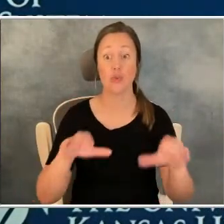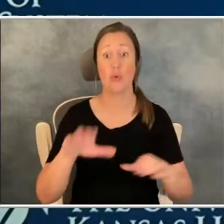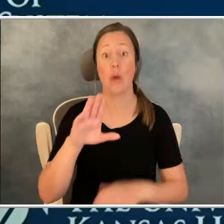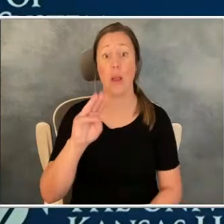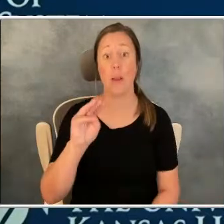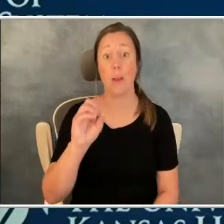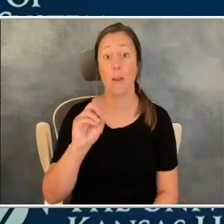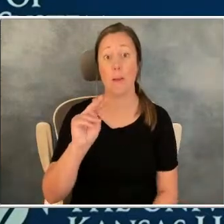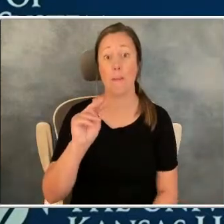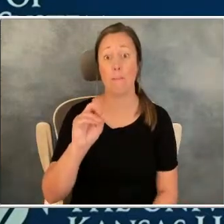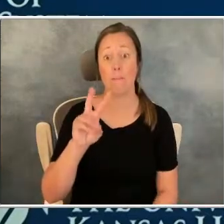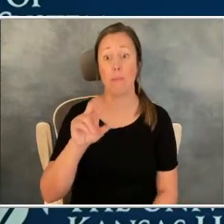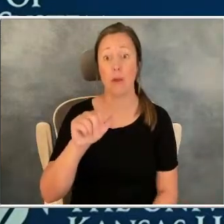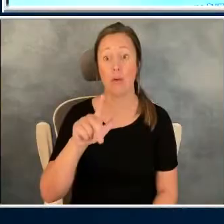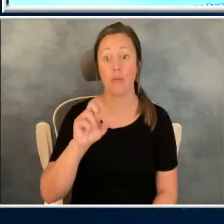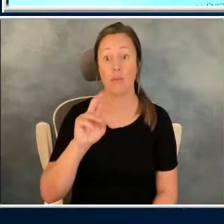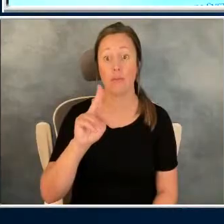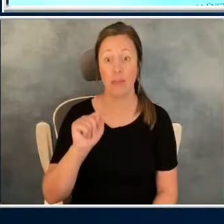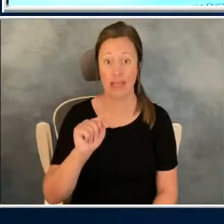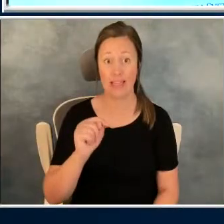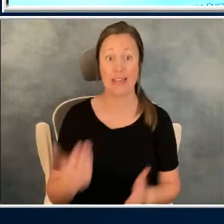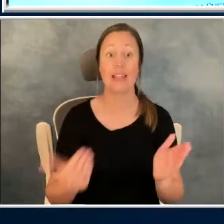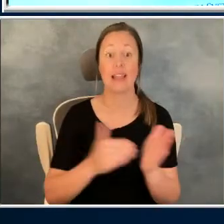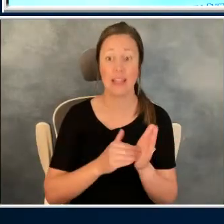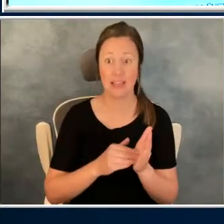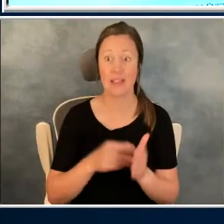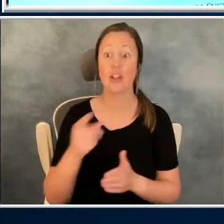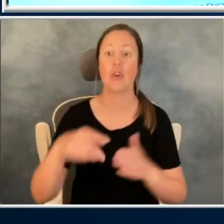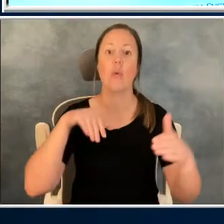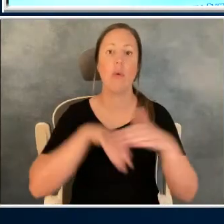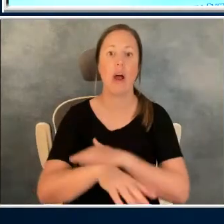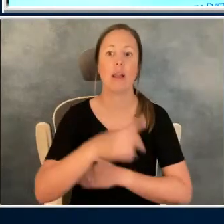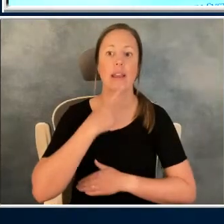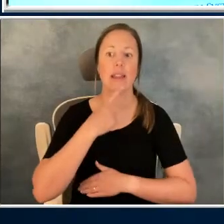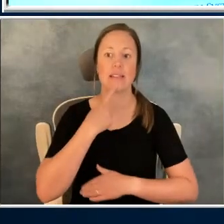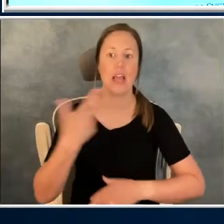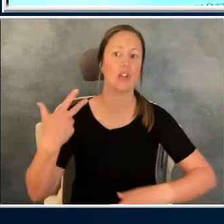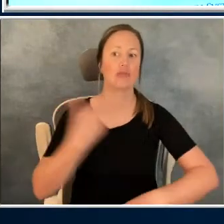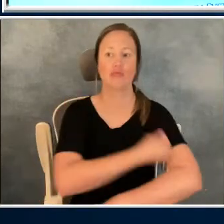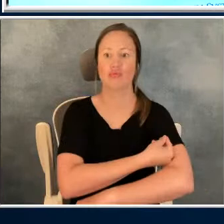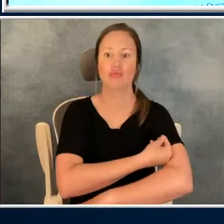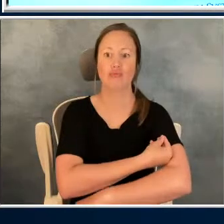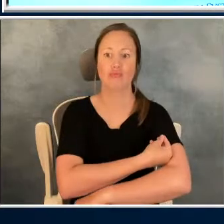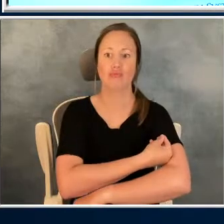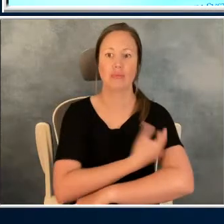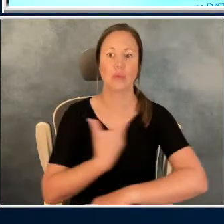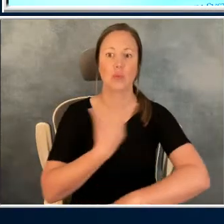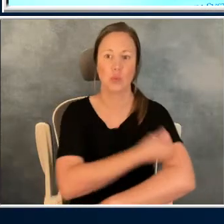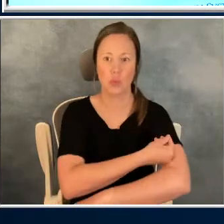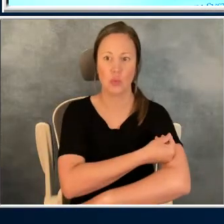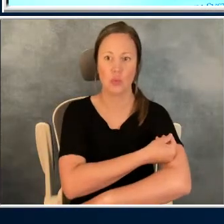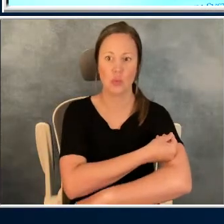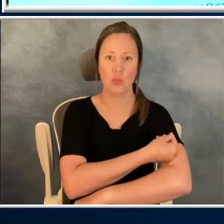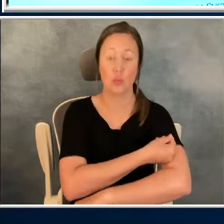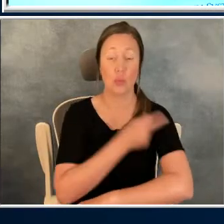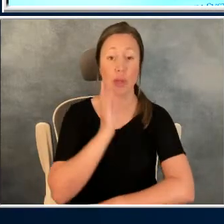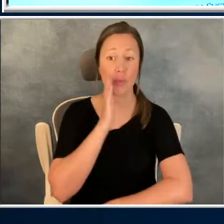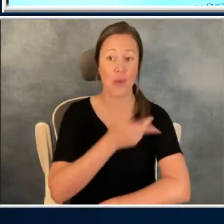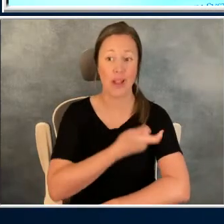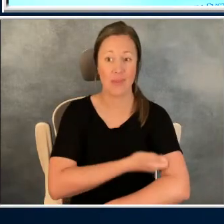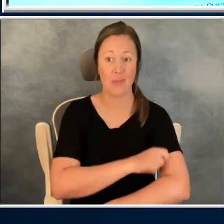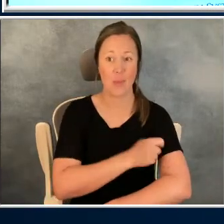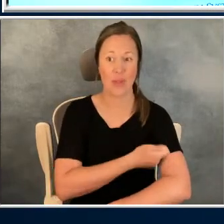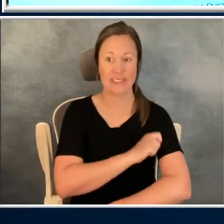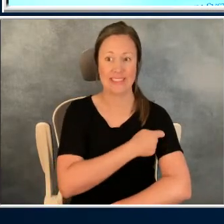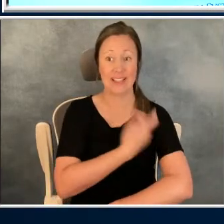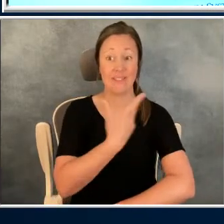against Omicron XBB. You know, walk in and say, do me. You'll be right. You'll see me do it right here. Will you roll up your sleeves? Well, I'm going to bring my tidy-whitey